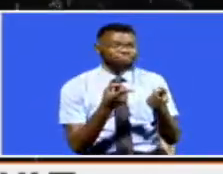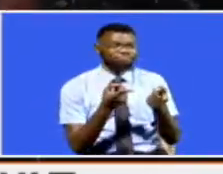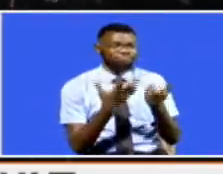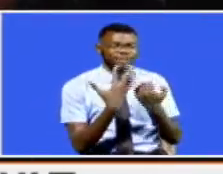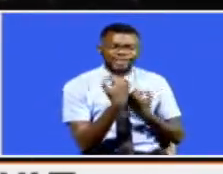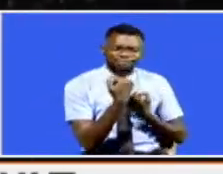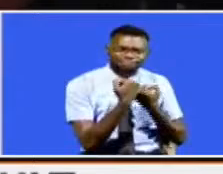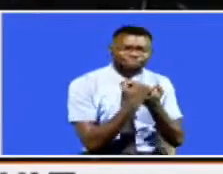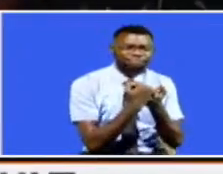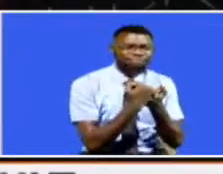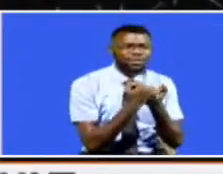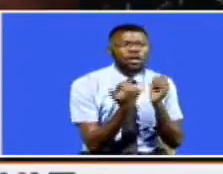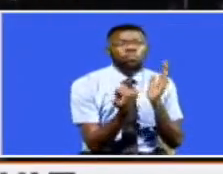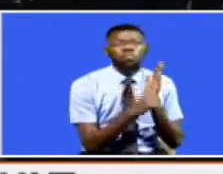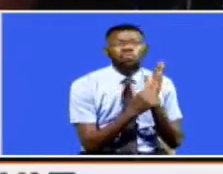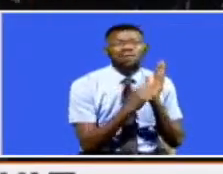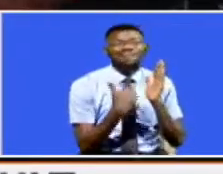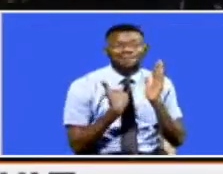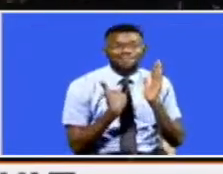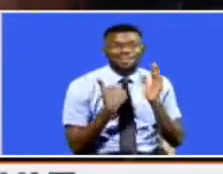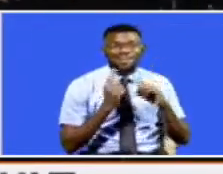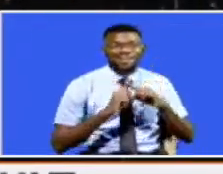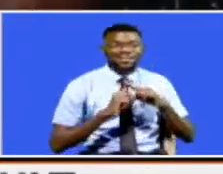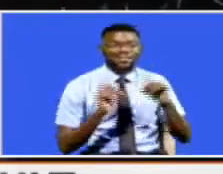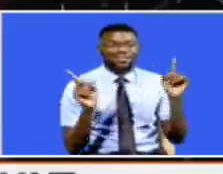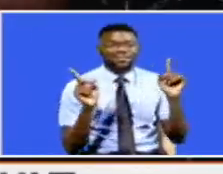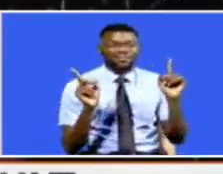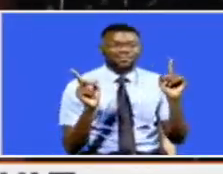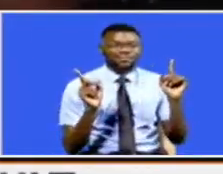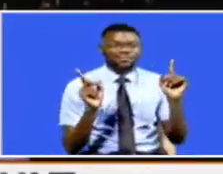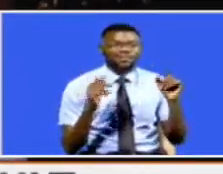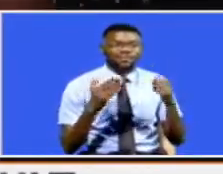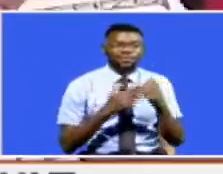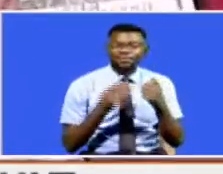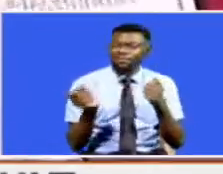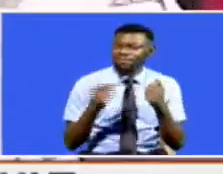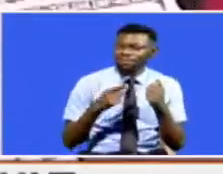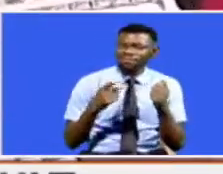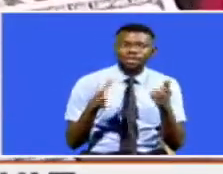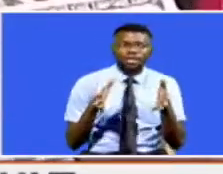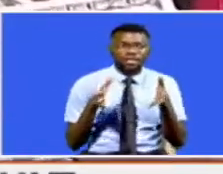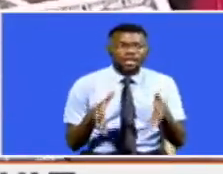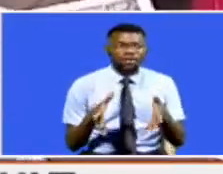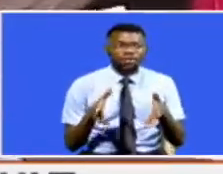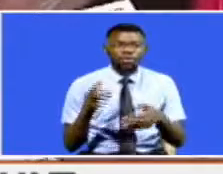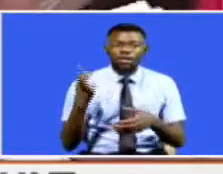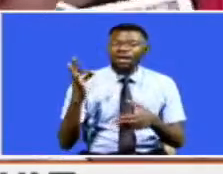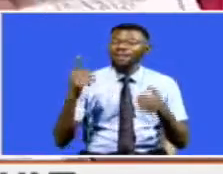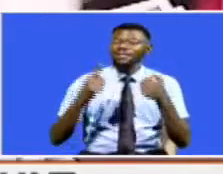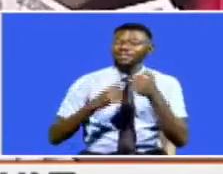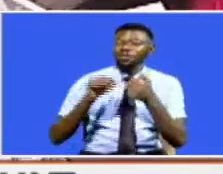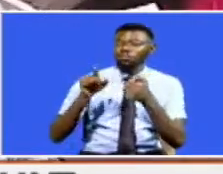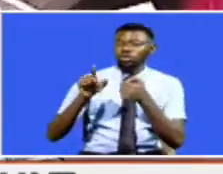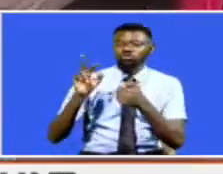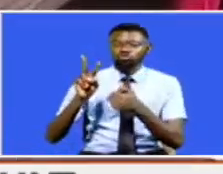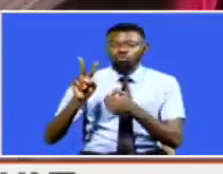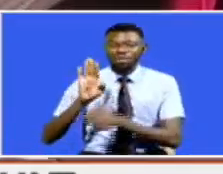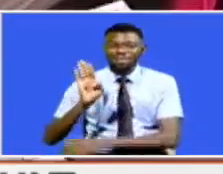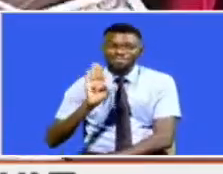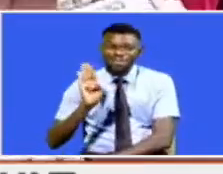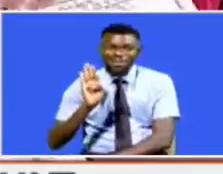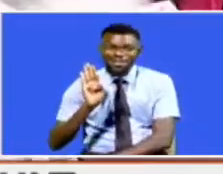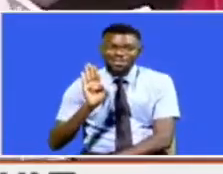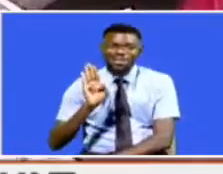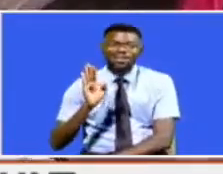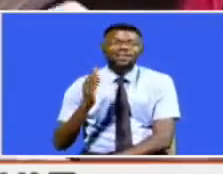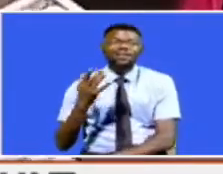group recording a mere 5% growth in net earning for the 9 months of the year to stand at 36.2 billion shillings,